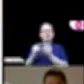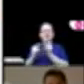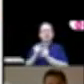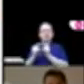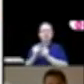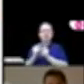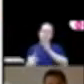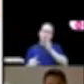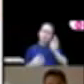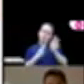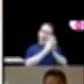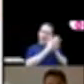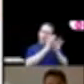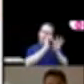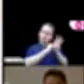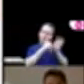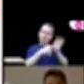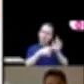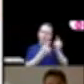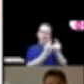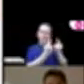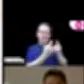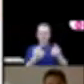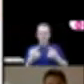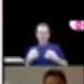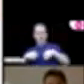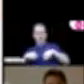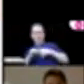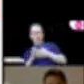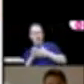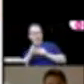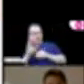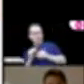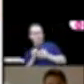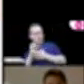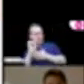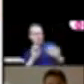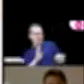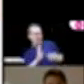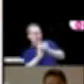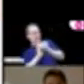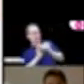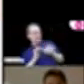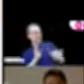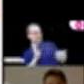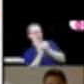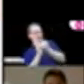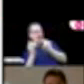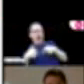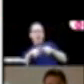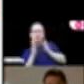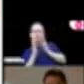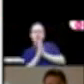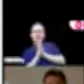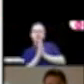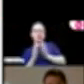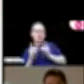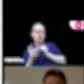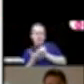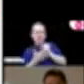thing, you know, it's against our culture, it's against their religion and stuff. But, and